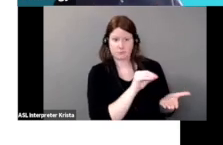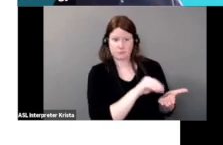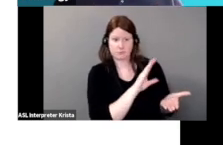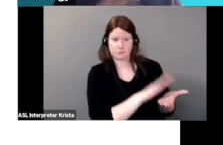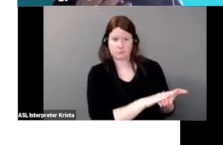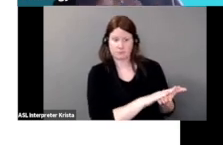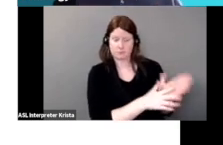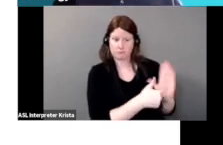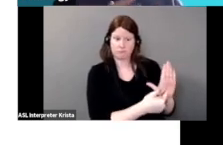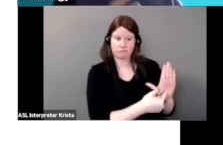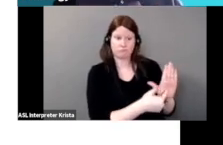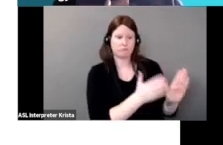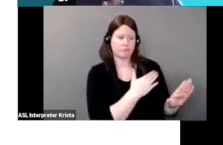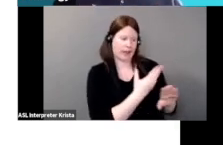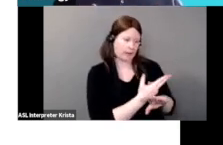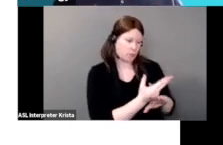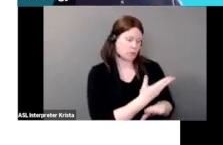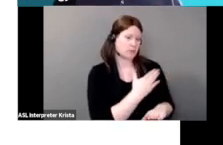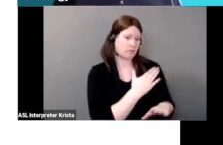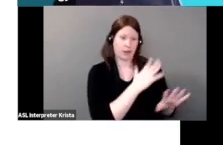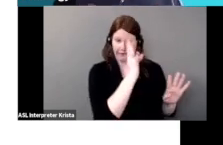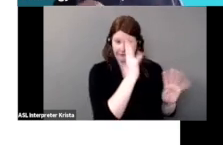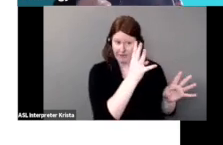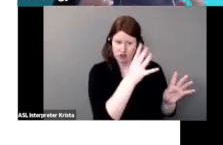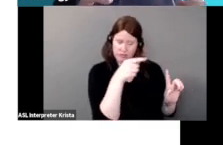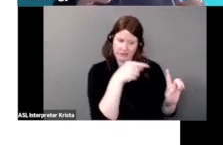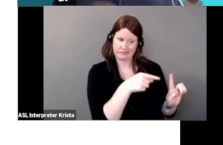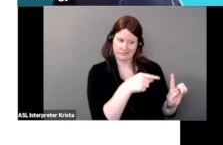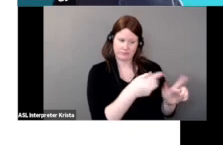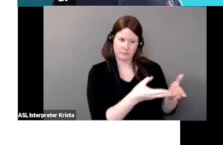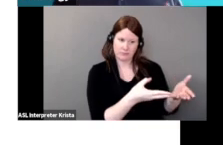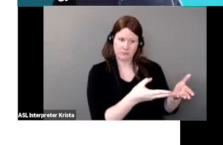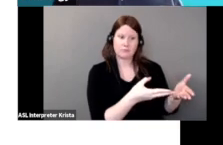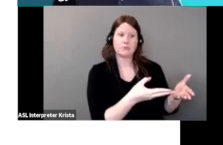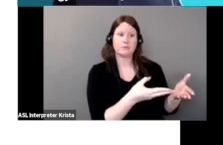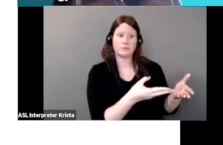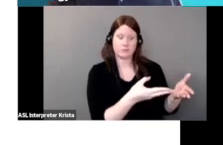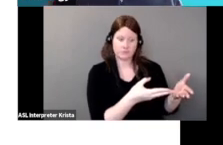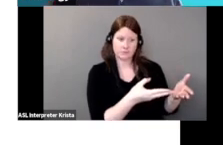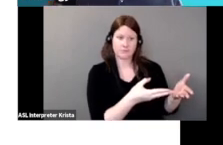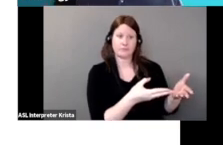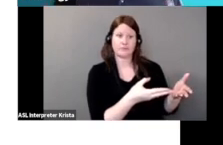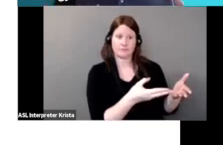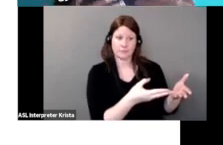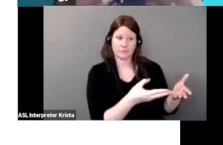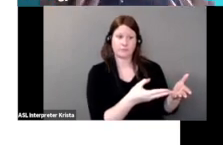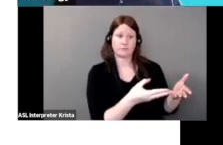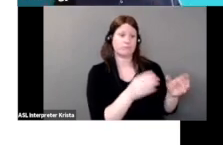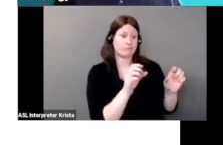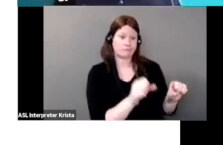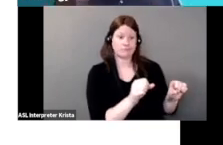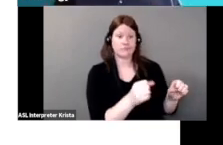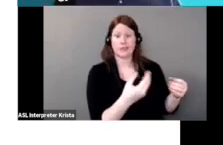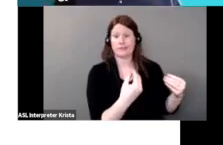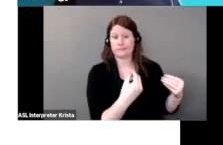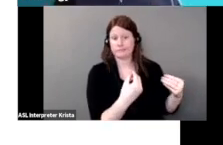your use or invention of that invention, then you can commercialize it and make